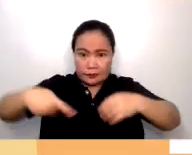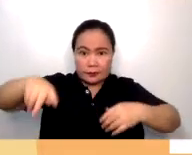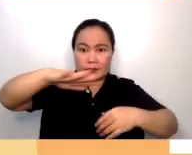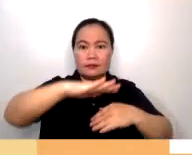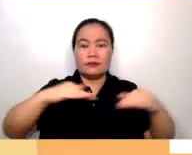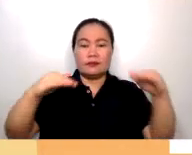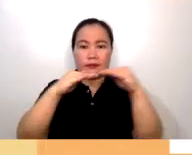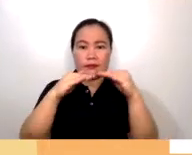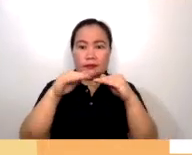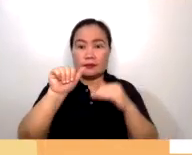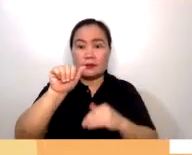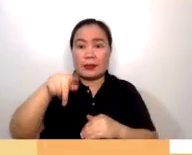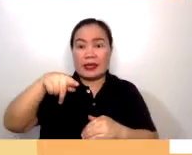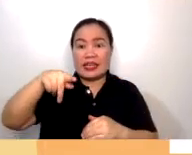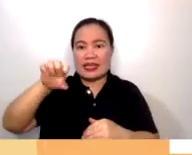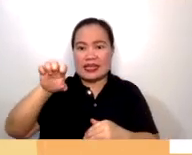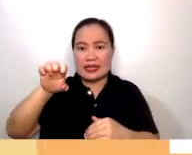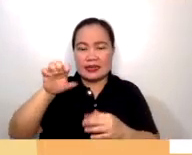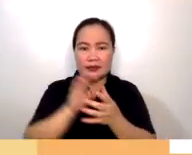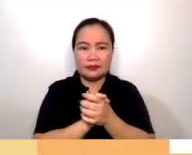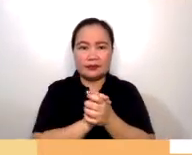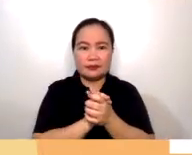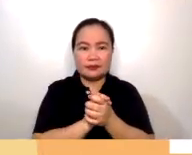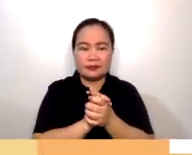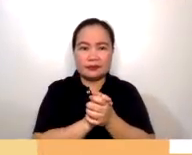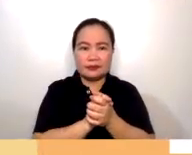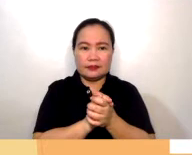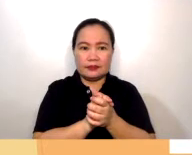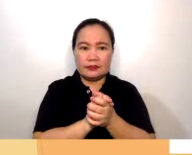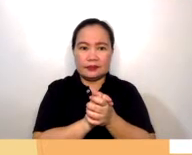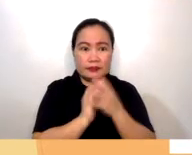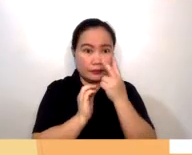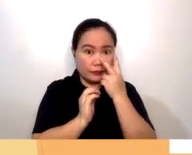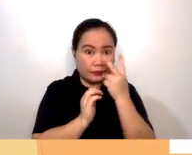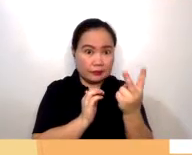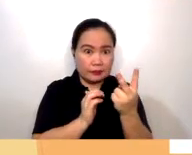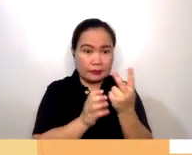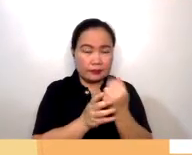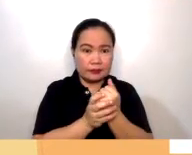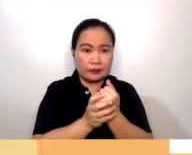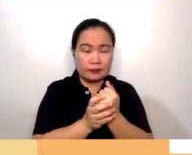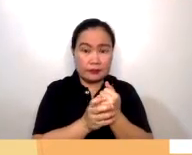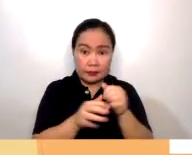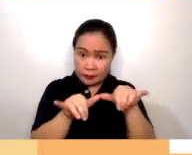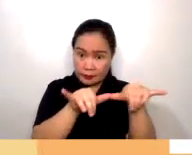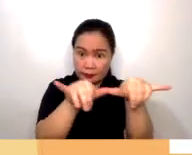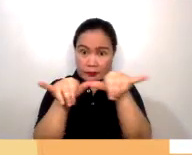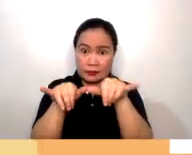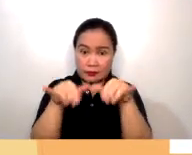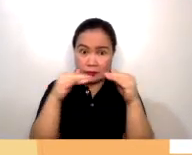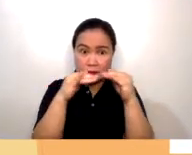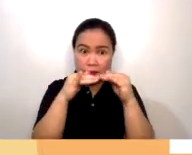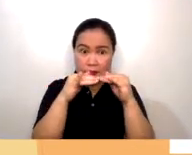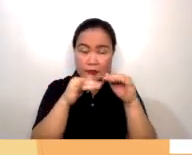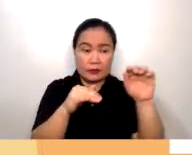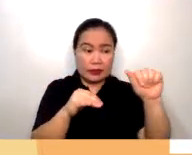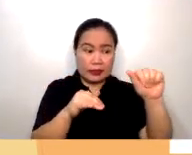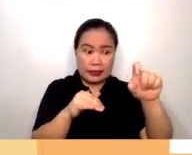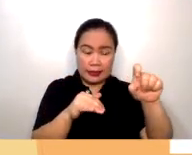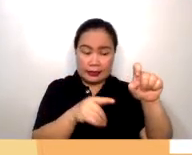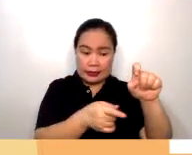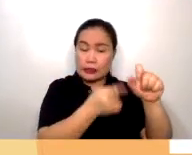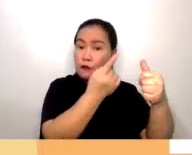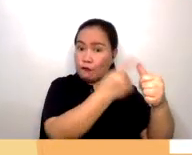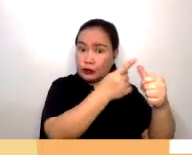equality. So, as you can see, sa ating standard equation, kailangang ang variable